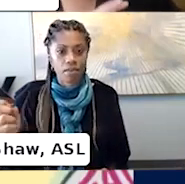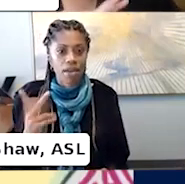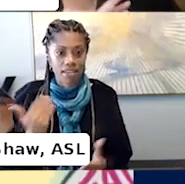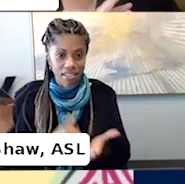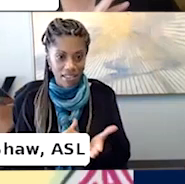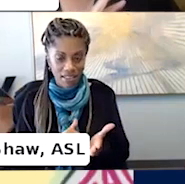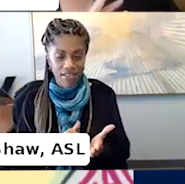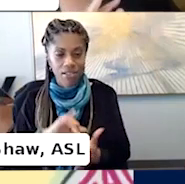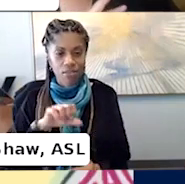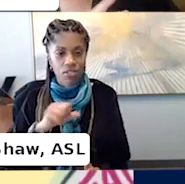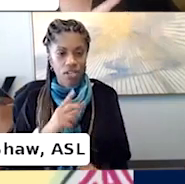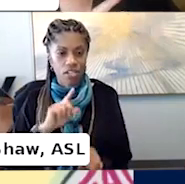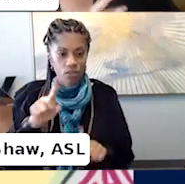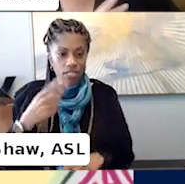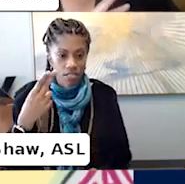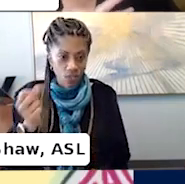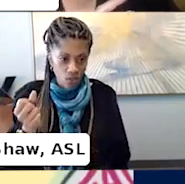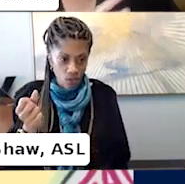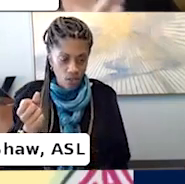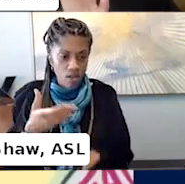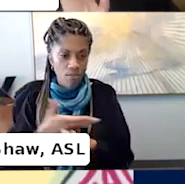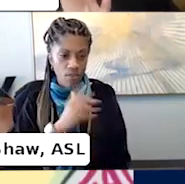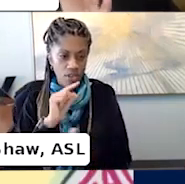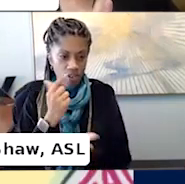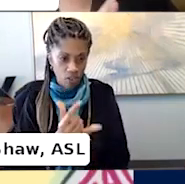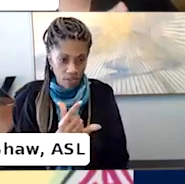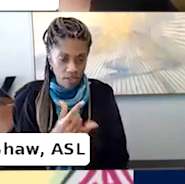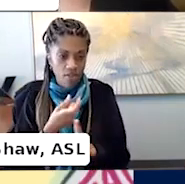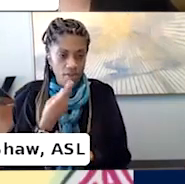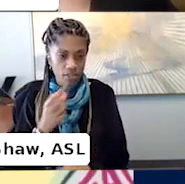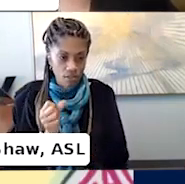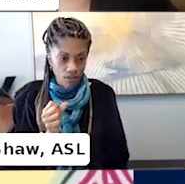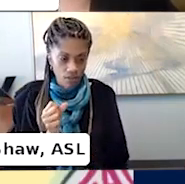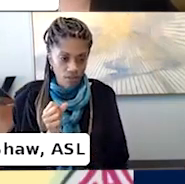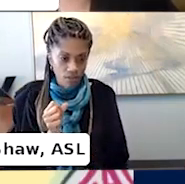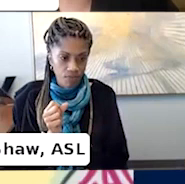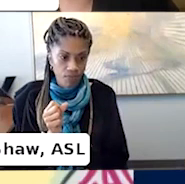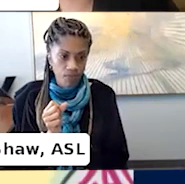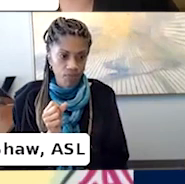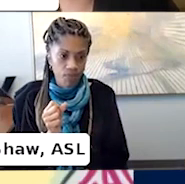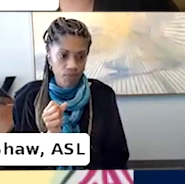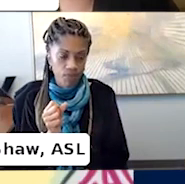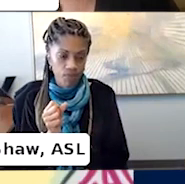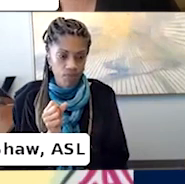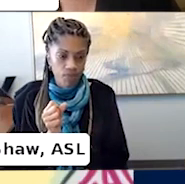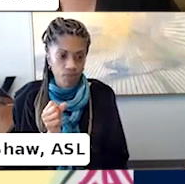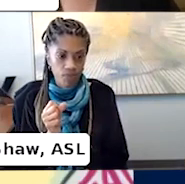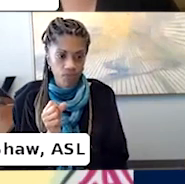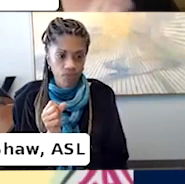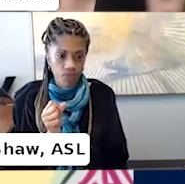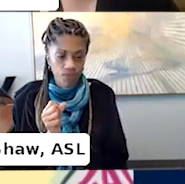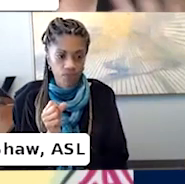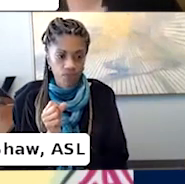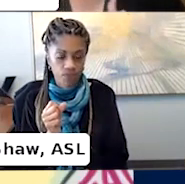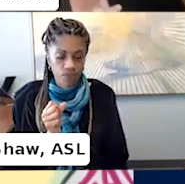high school, before he graduated from high school. And then they recently came